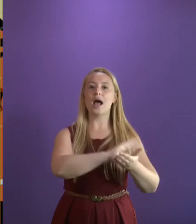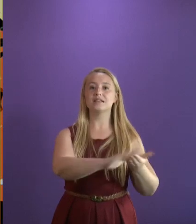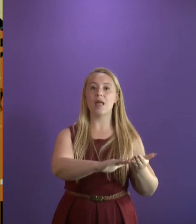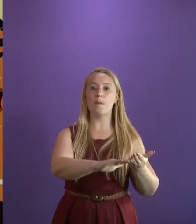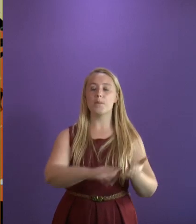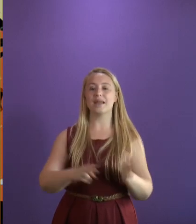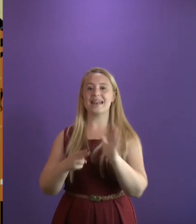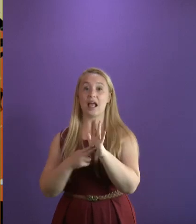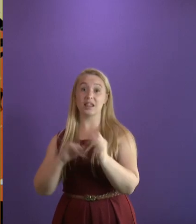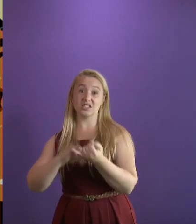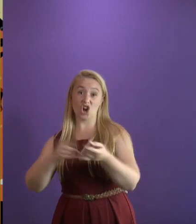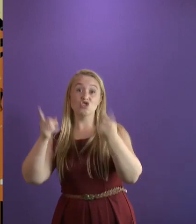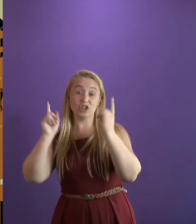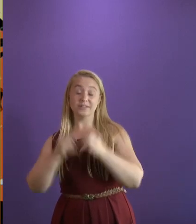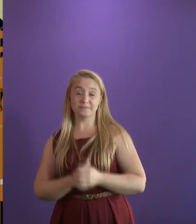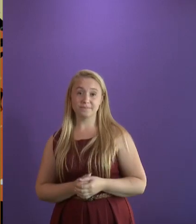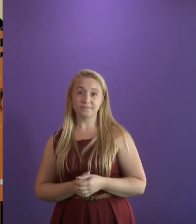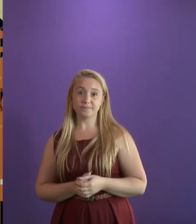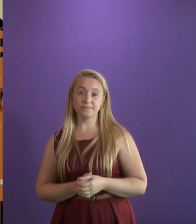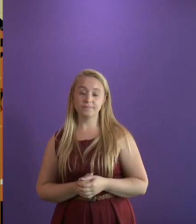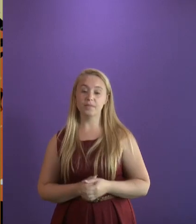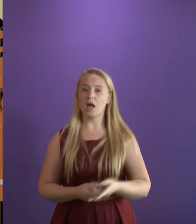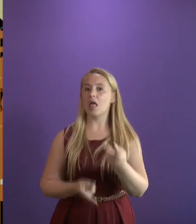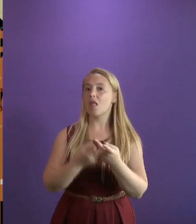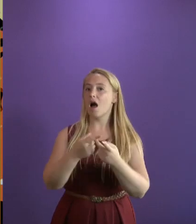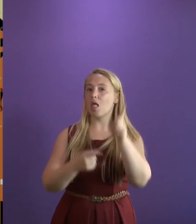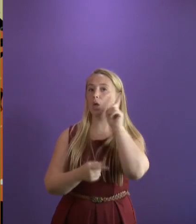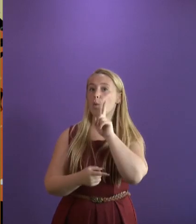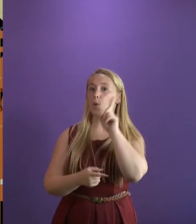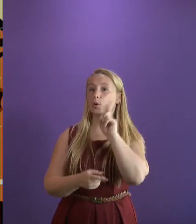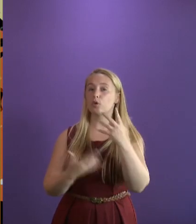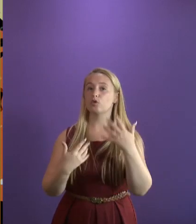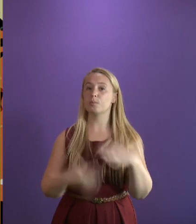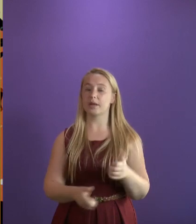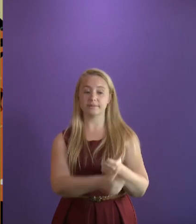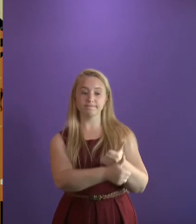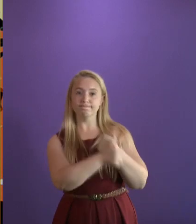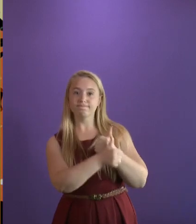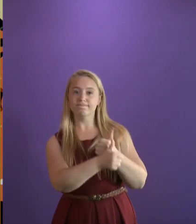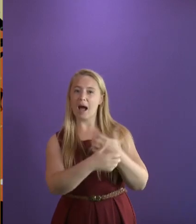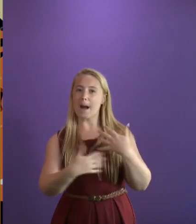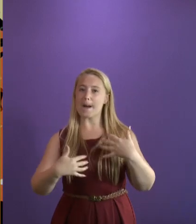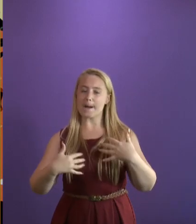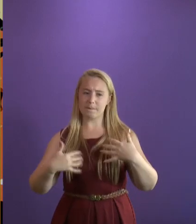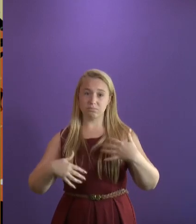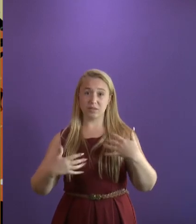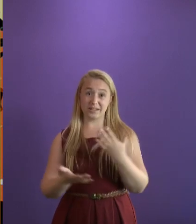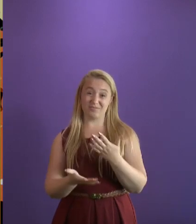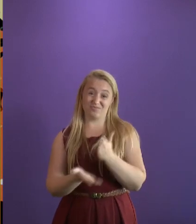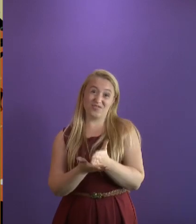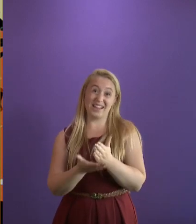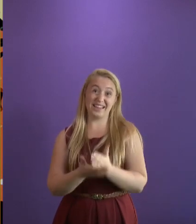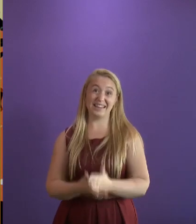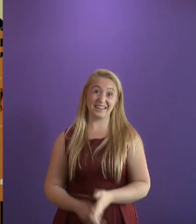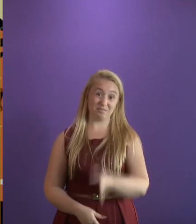Sturgeon. And the other woman who has given me the most amazing and sometimes quite frank